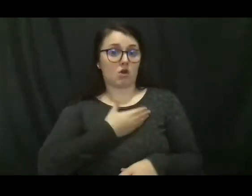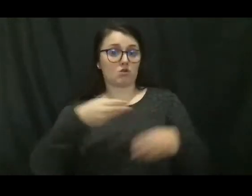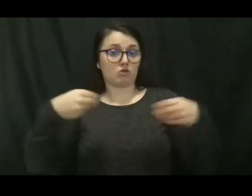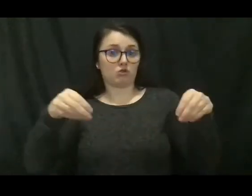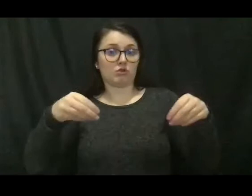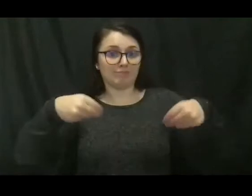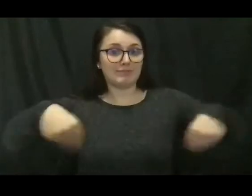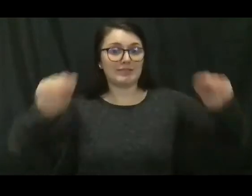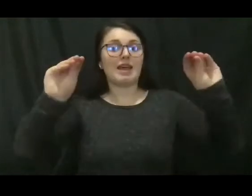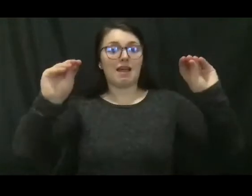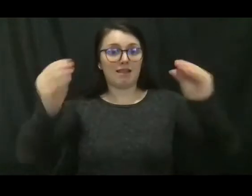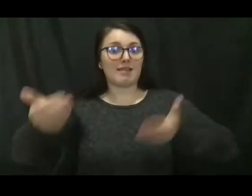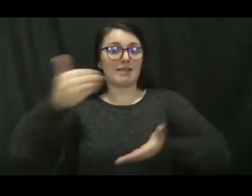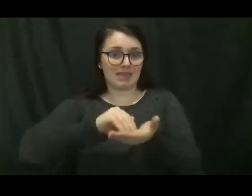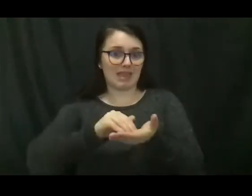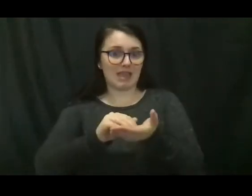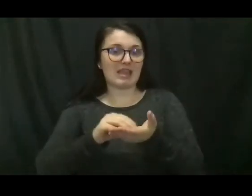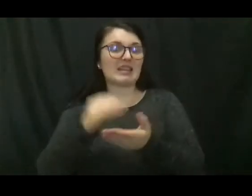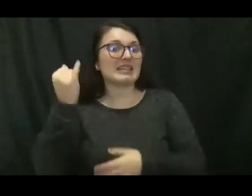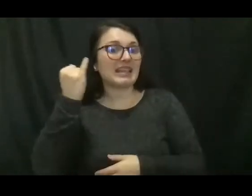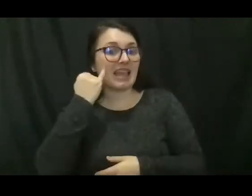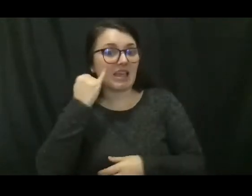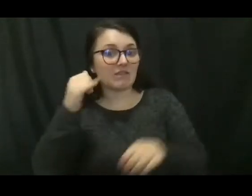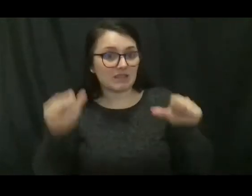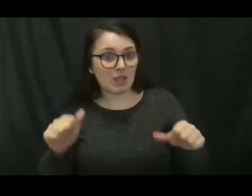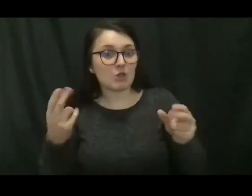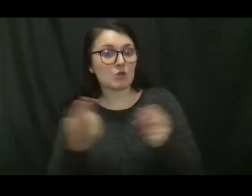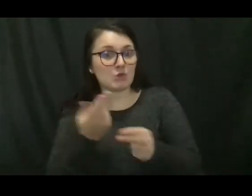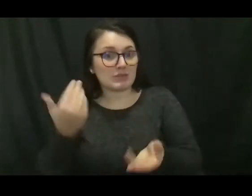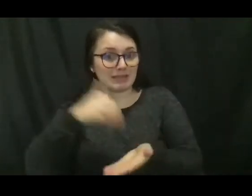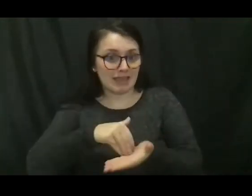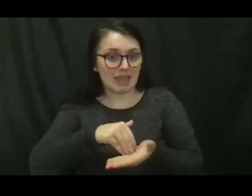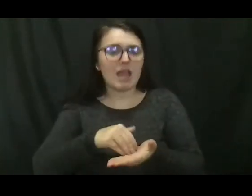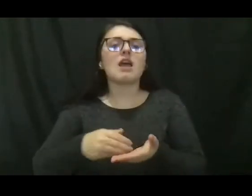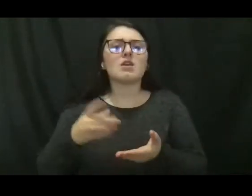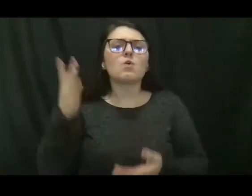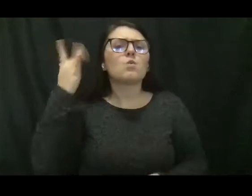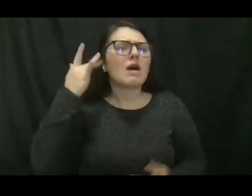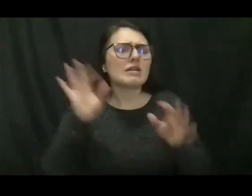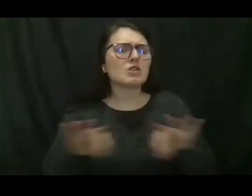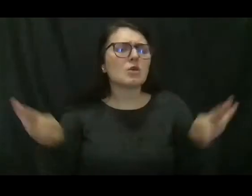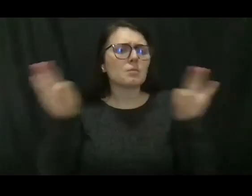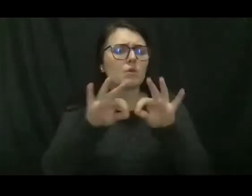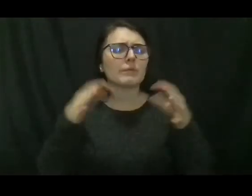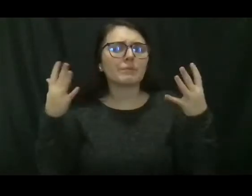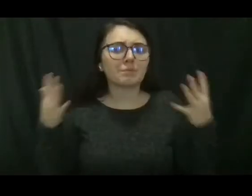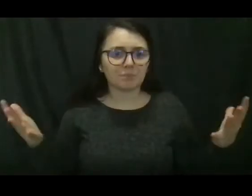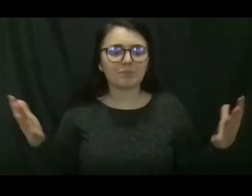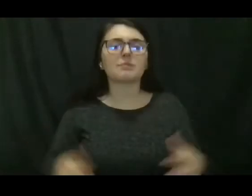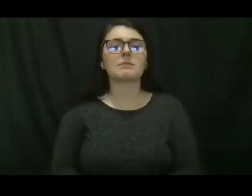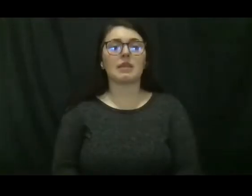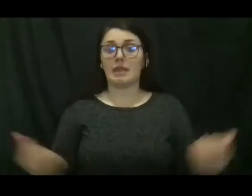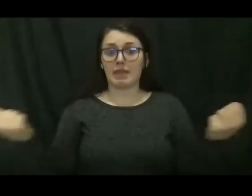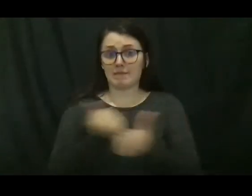reused. But first, I want to talk to you a little bit about why that's important. So everything that